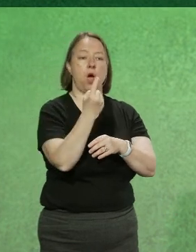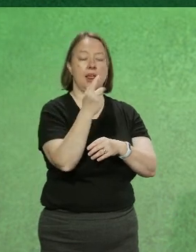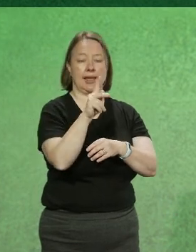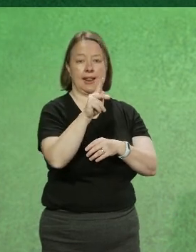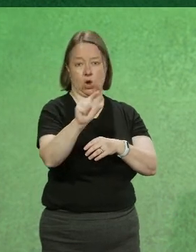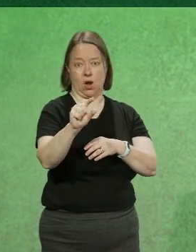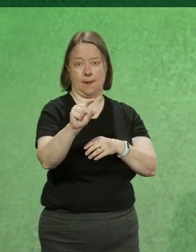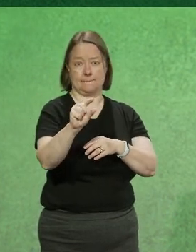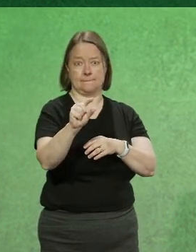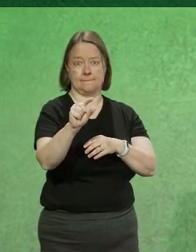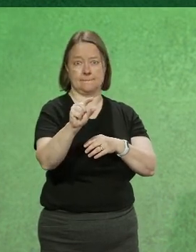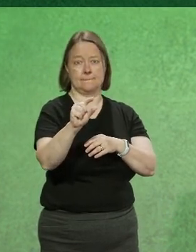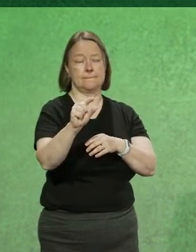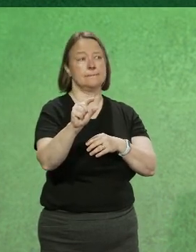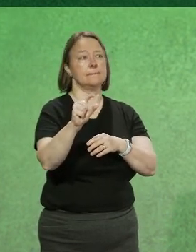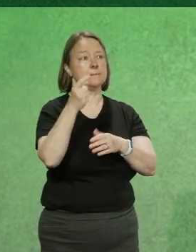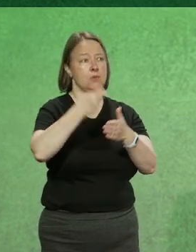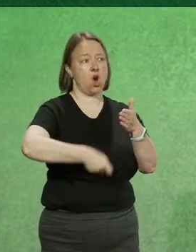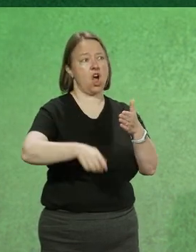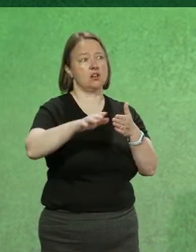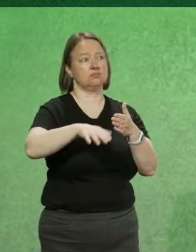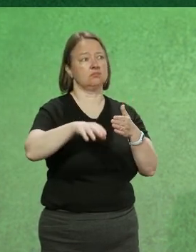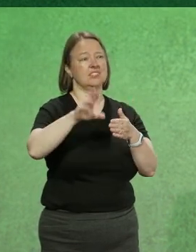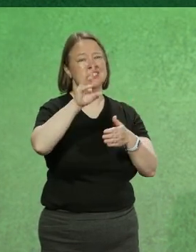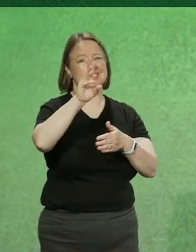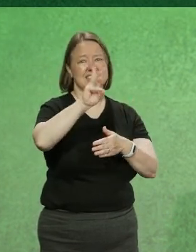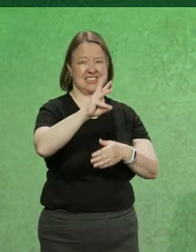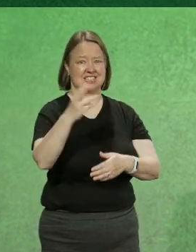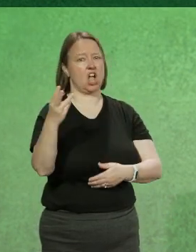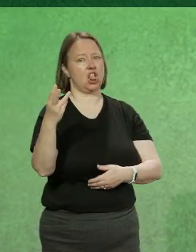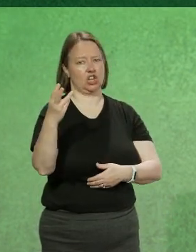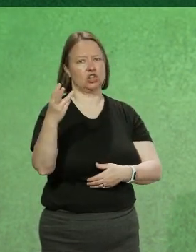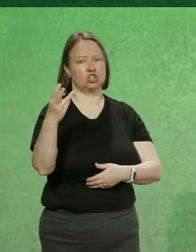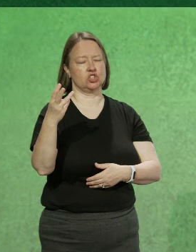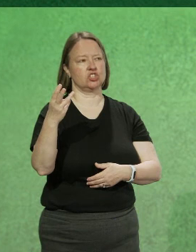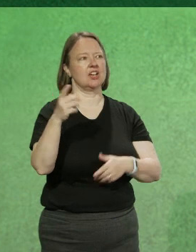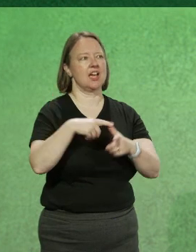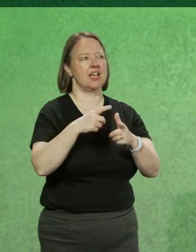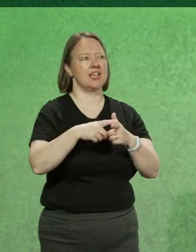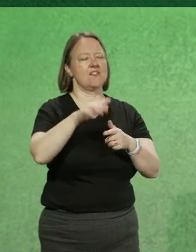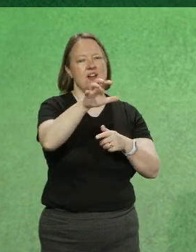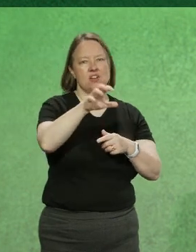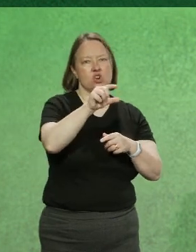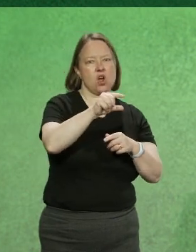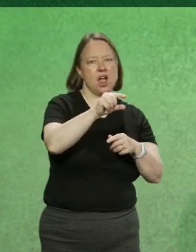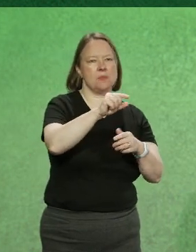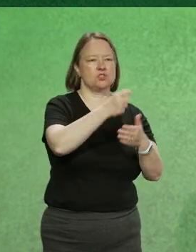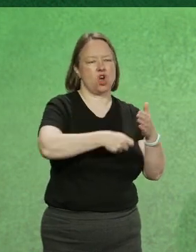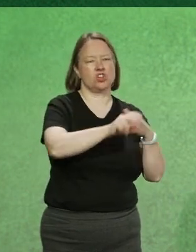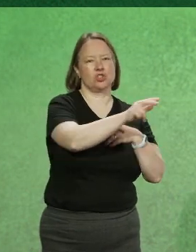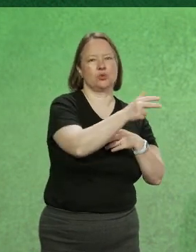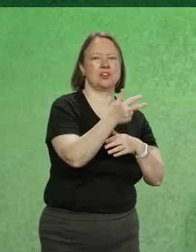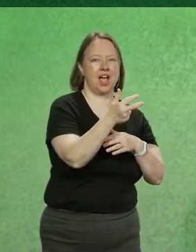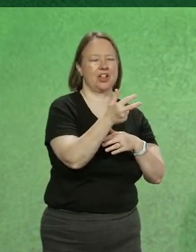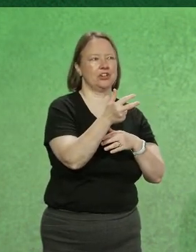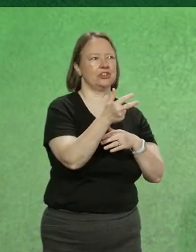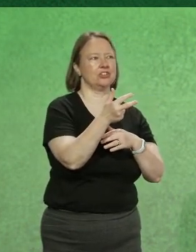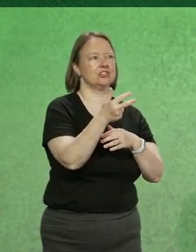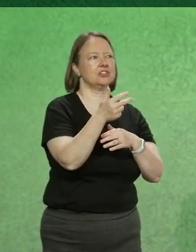kilogram, it will be costing like $6, and 500 grams is $3.